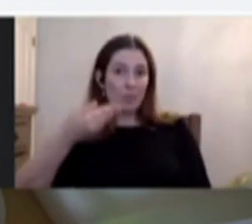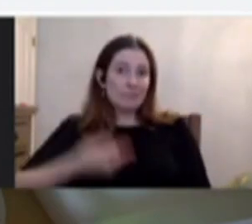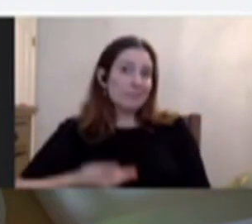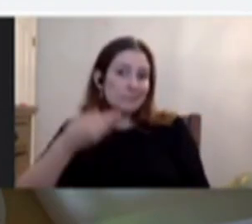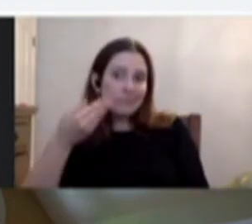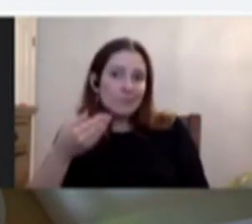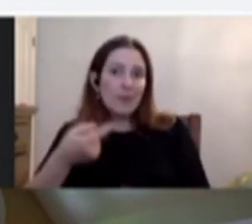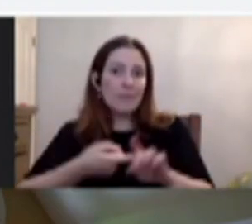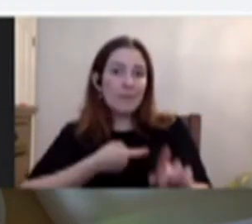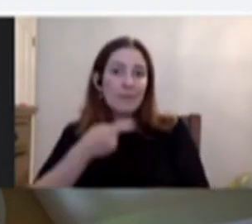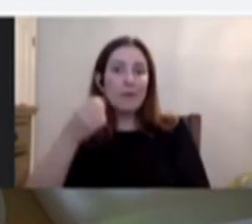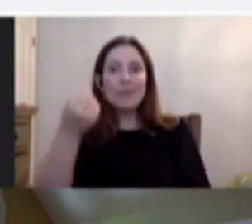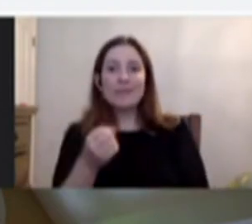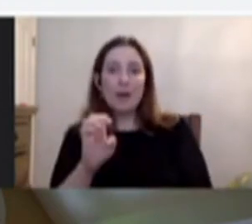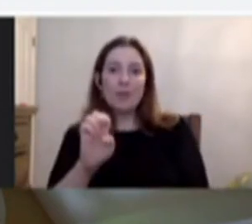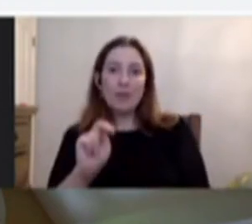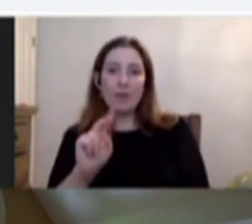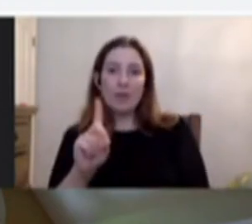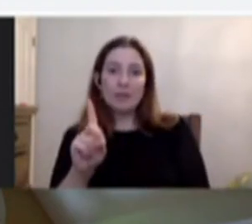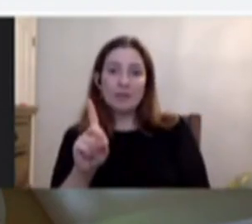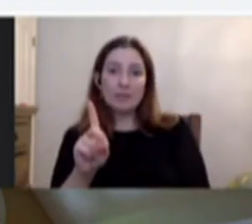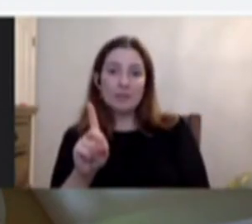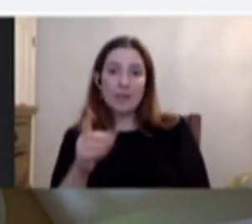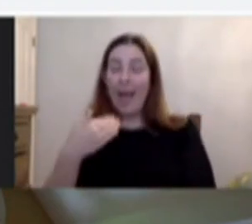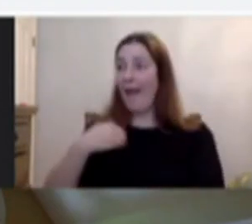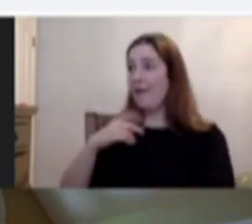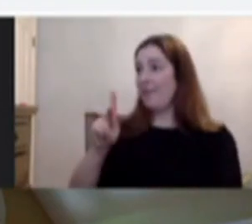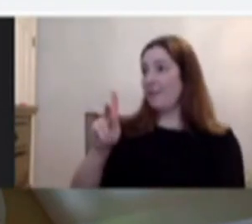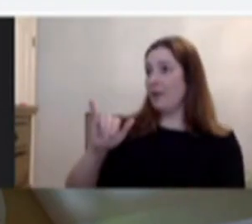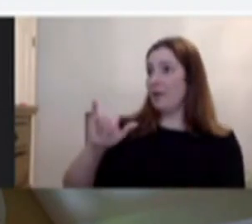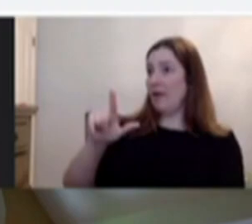End. We have Kyle Robidoux.